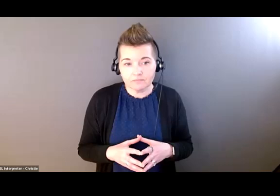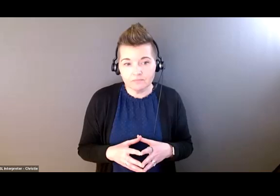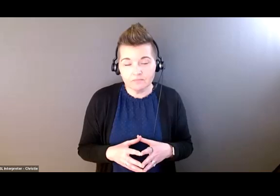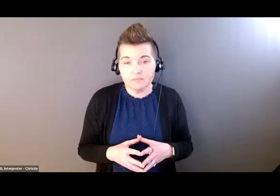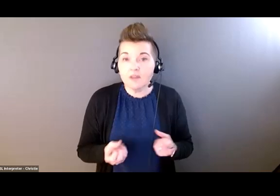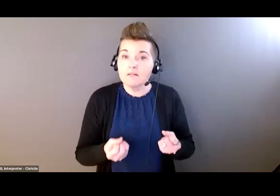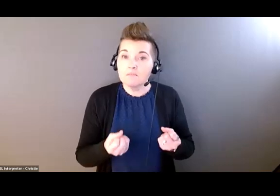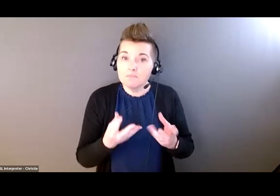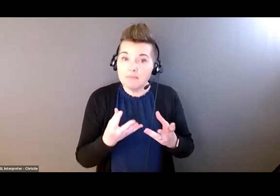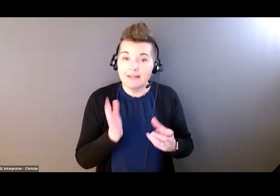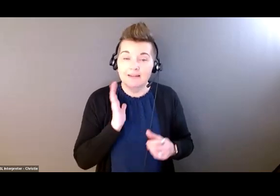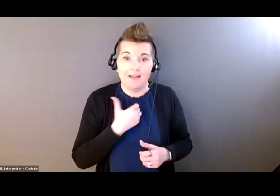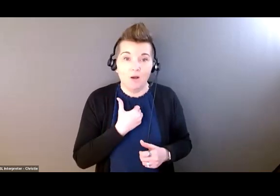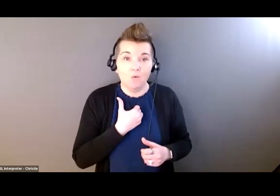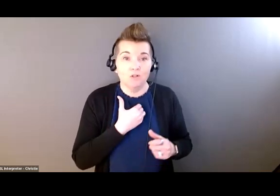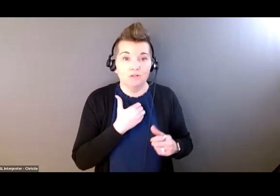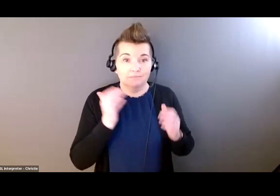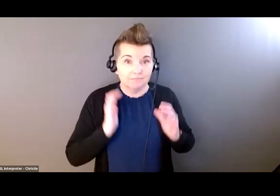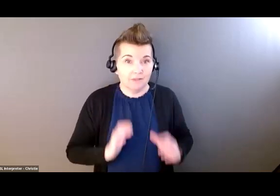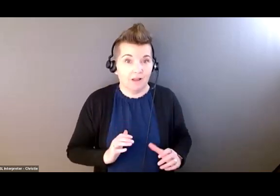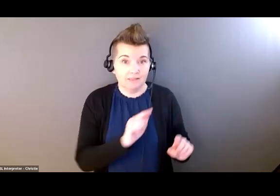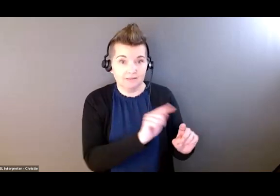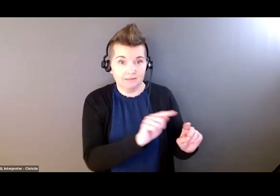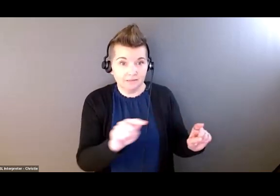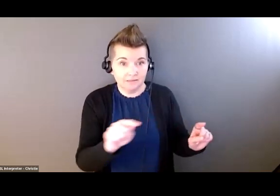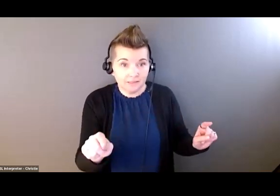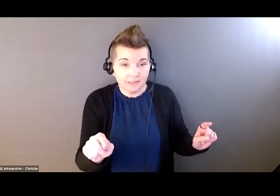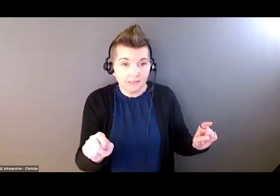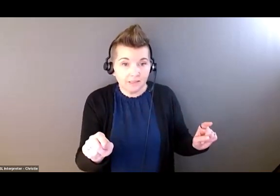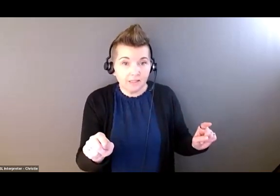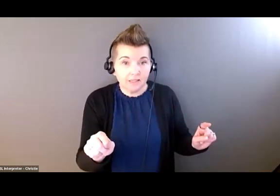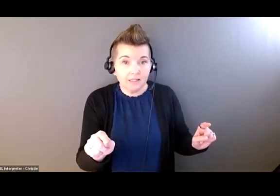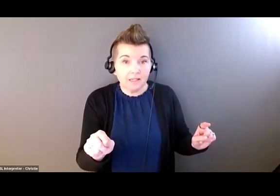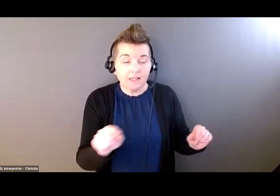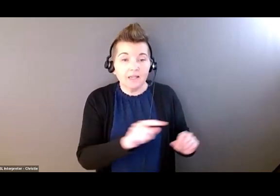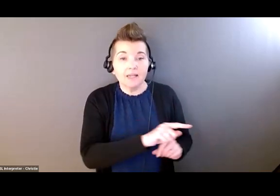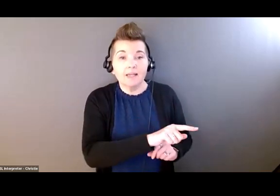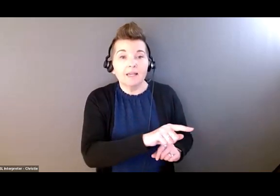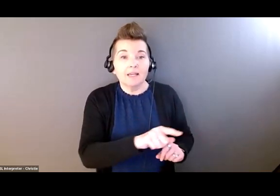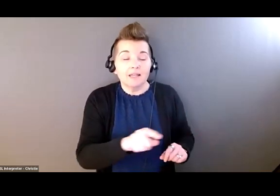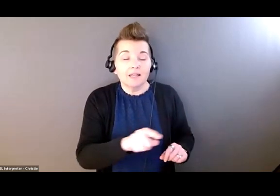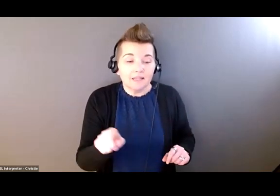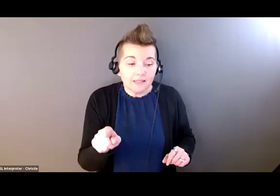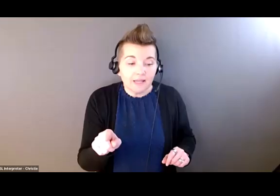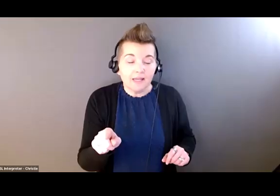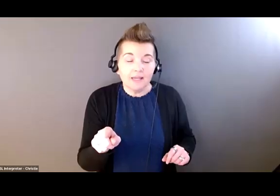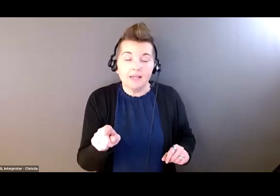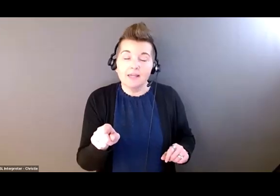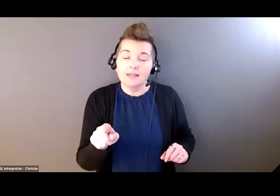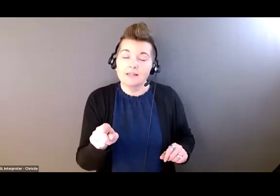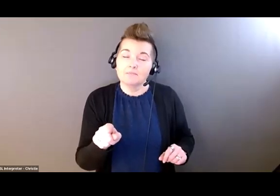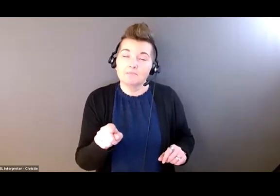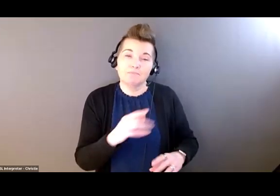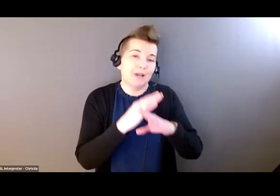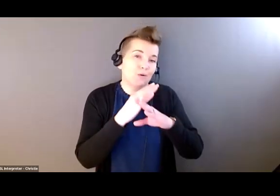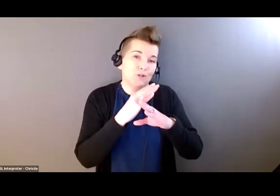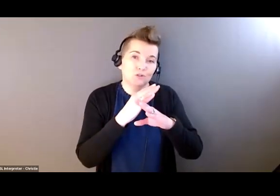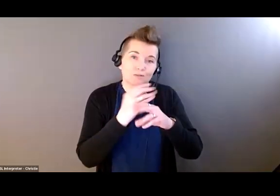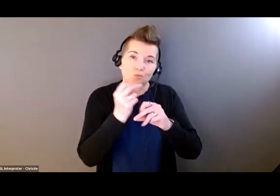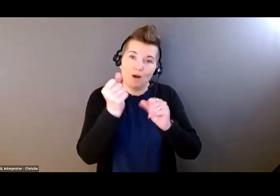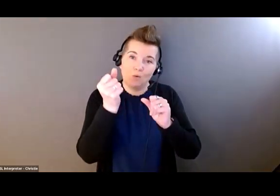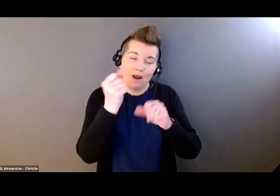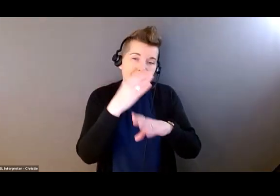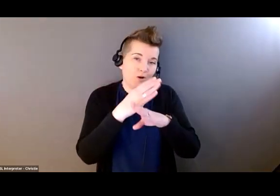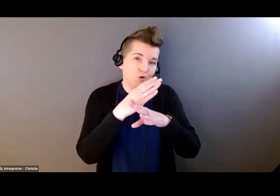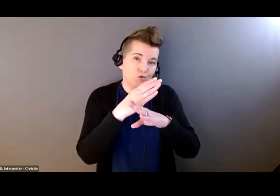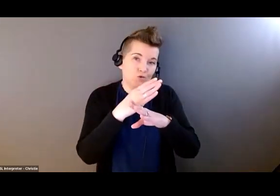you. Then the length of stay with us was shorter, right? You had a different type of voice, and equity